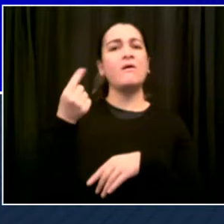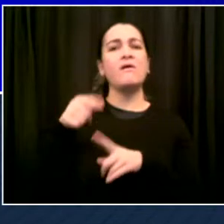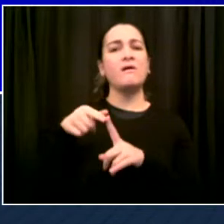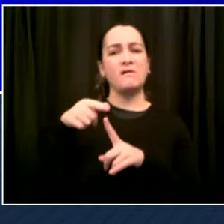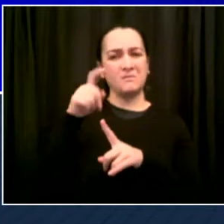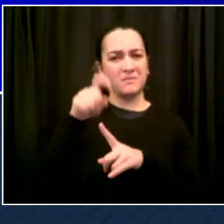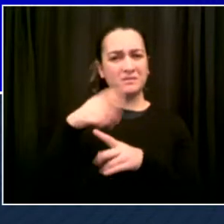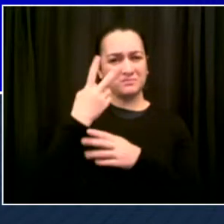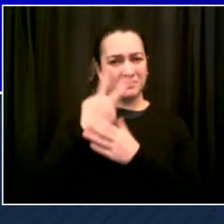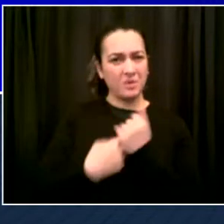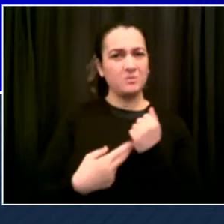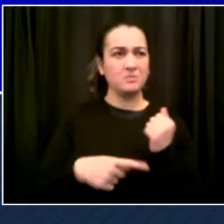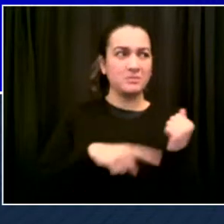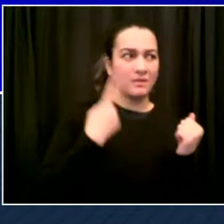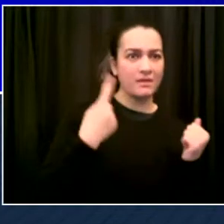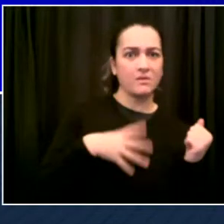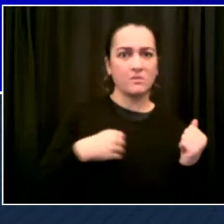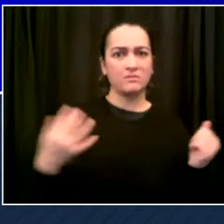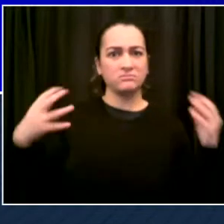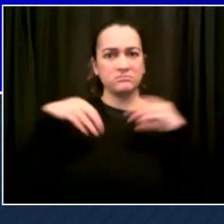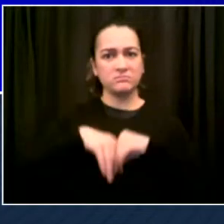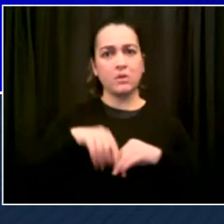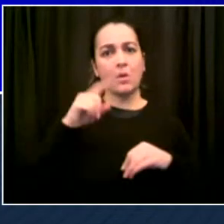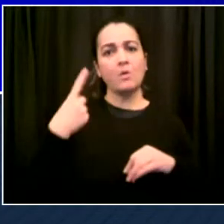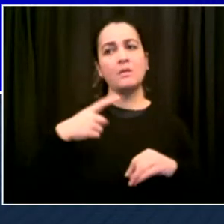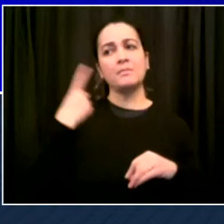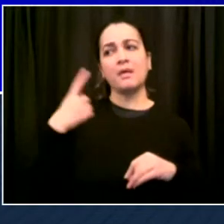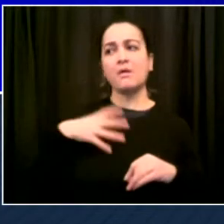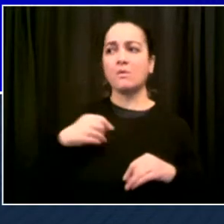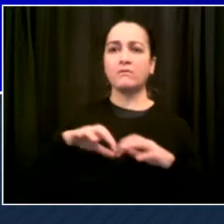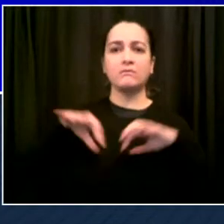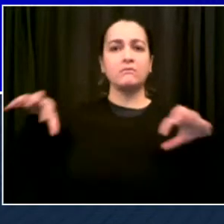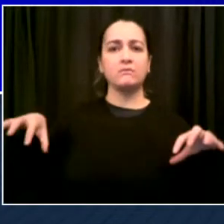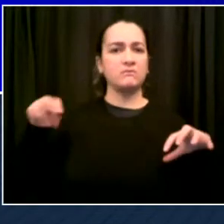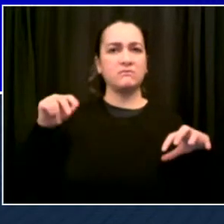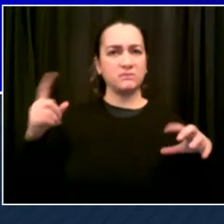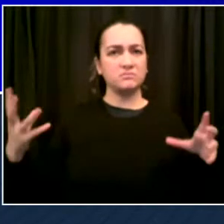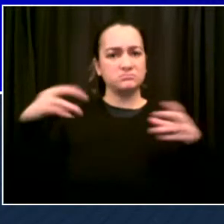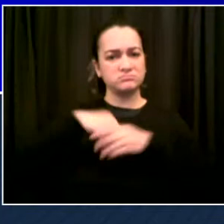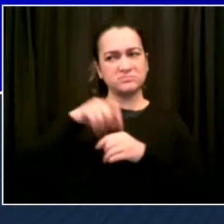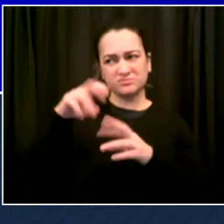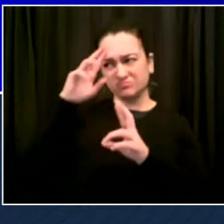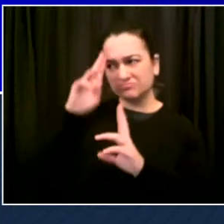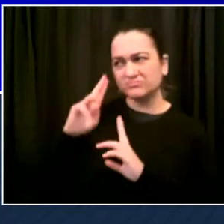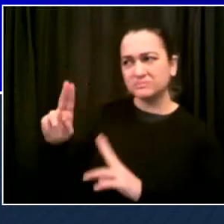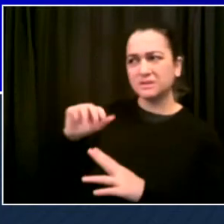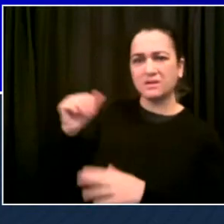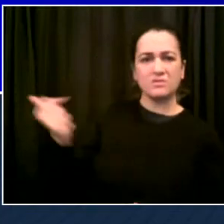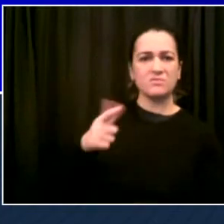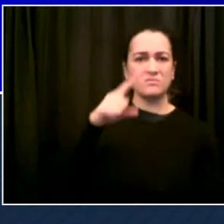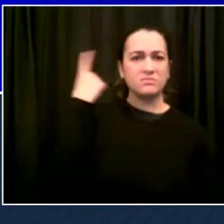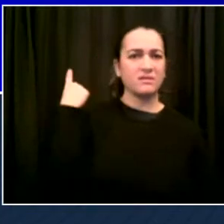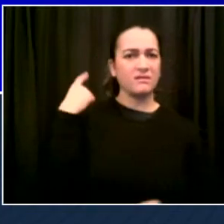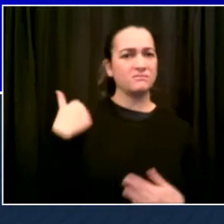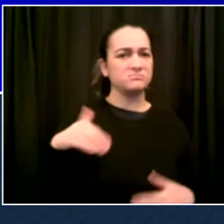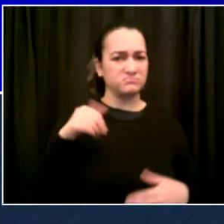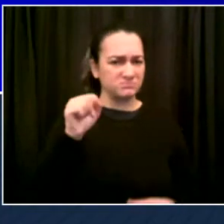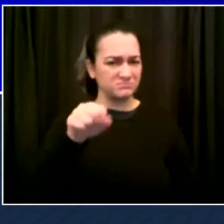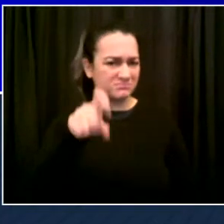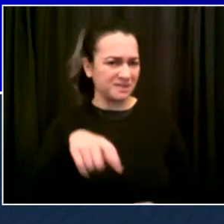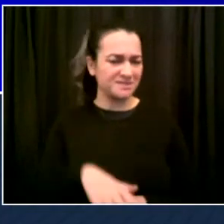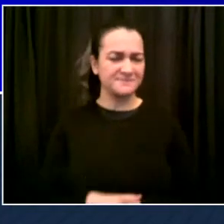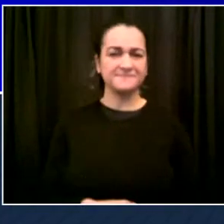State of the City on Thursday, announced that we're going to have a commission on racial justice and reconciliation that's going to look